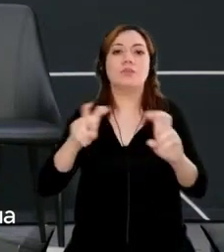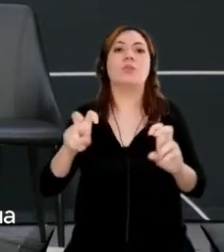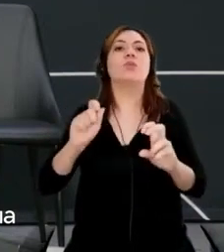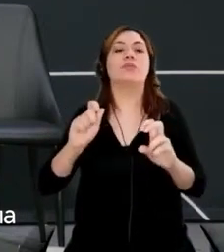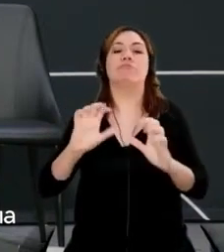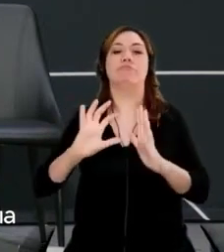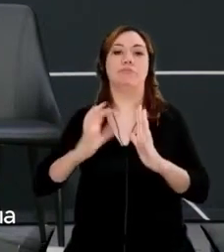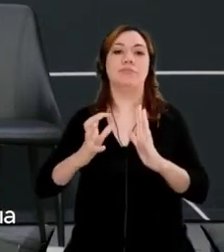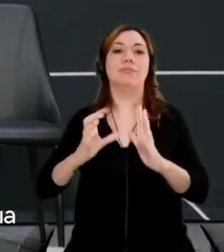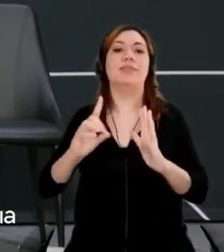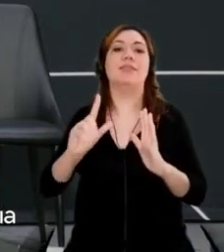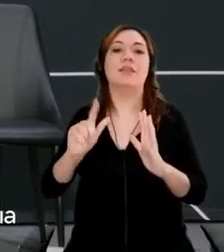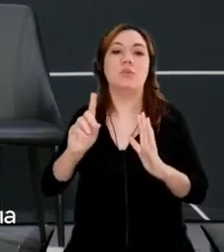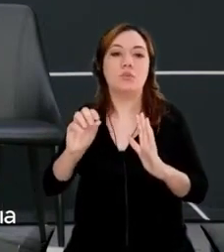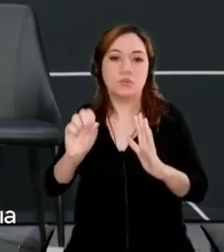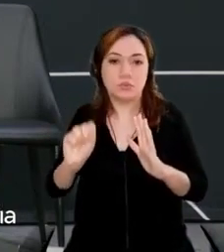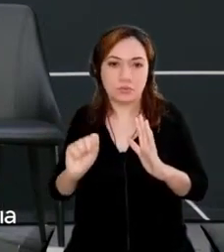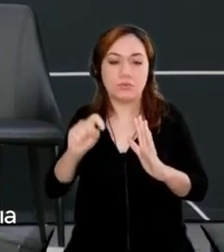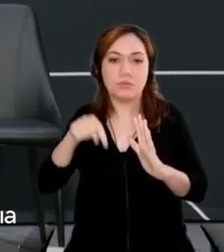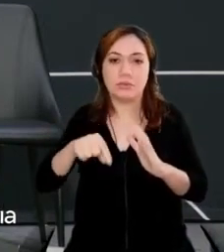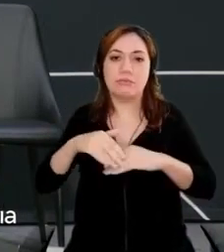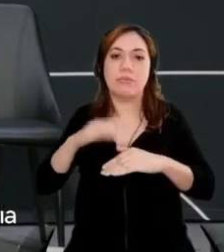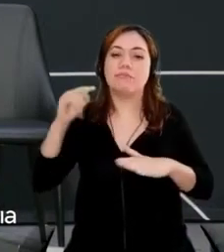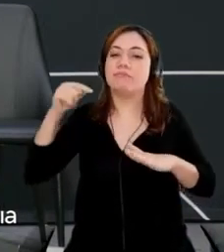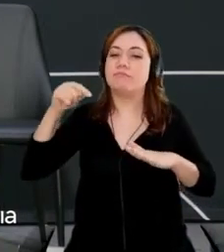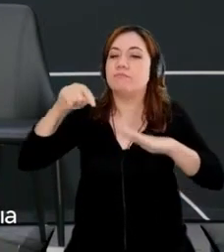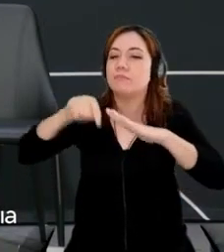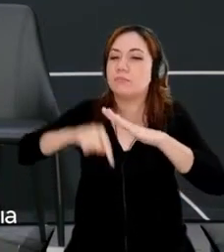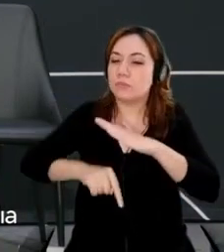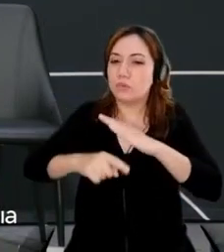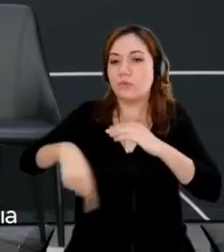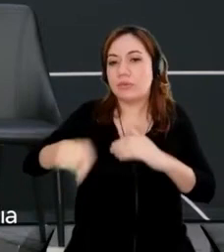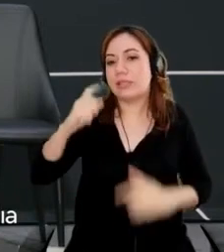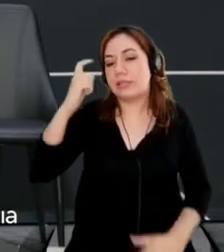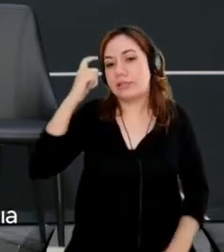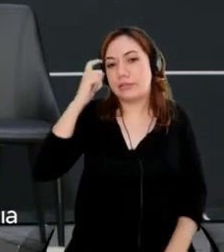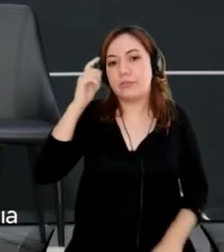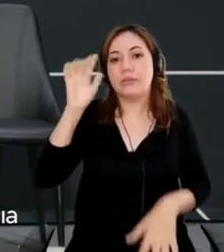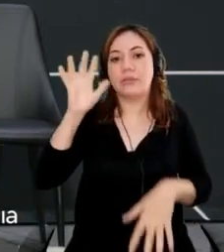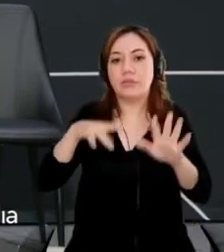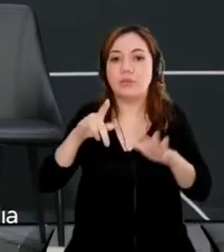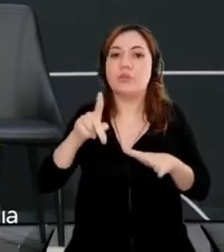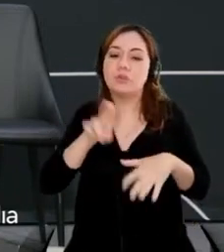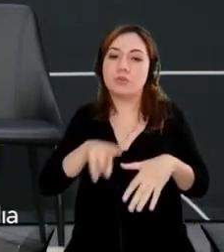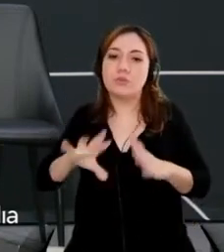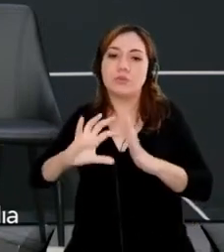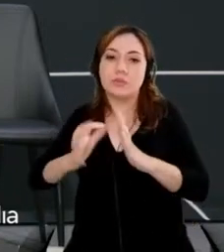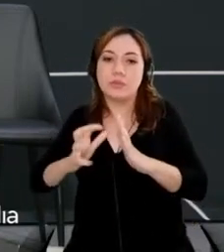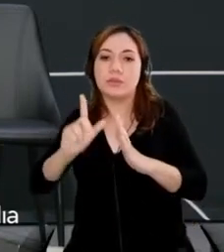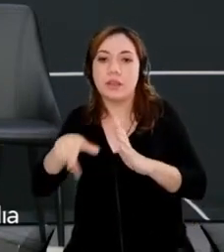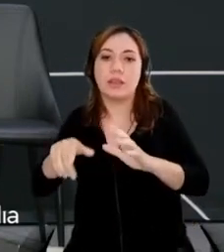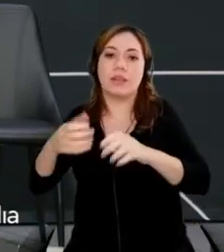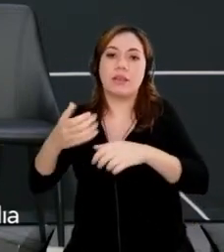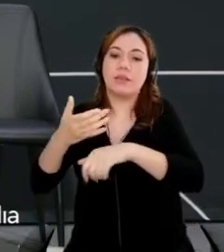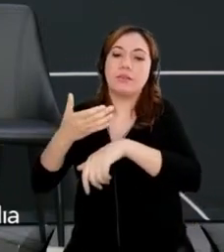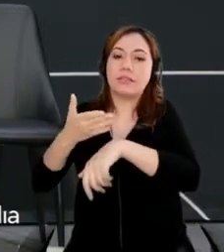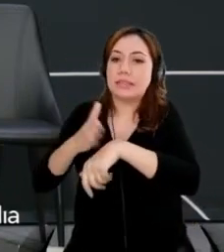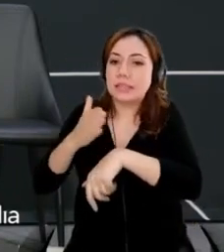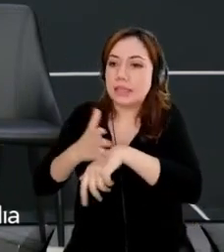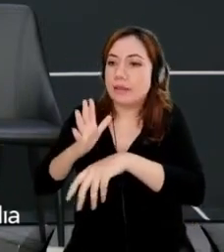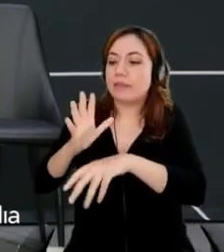This goes a little deeper than you might think. Obviously, you use data to train models, you use data to